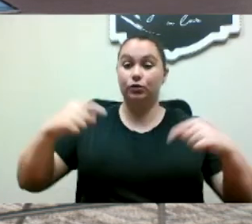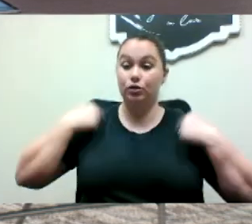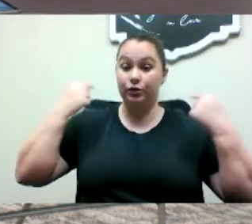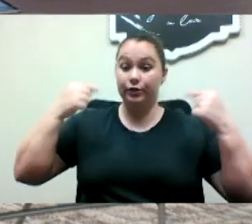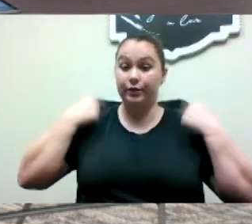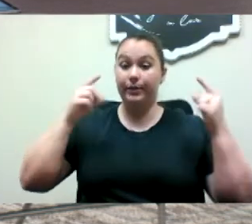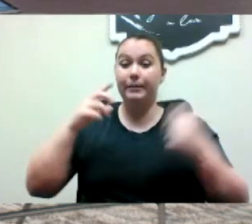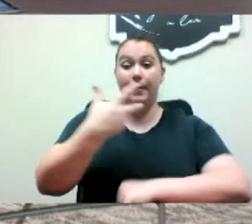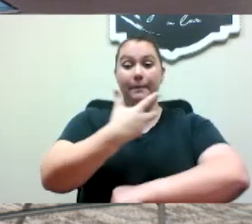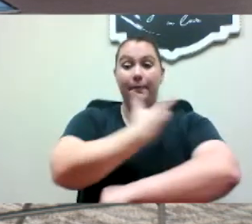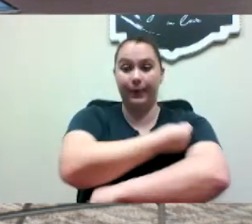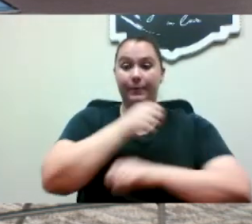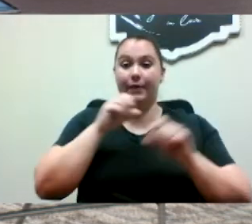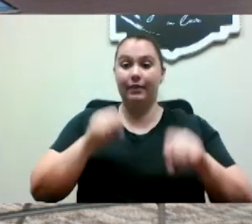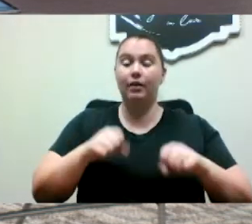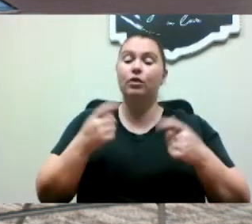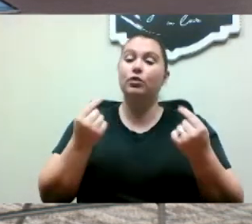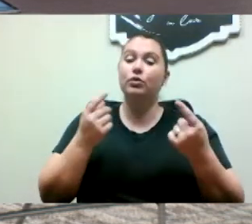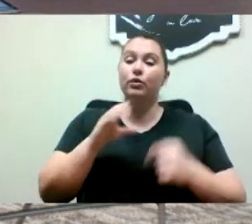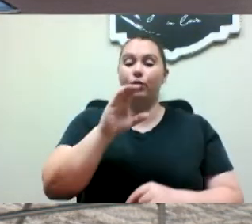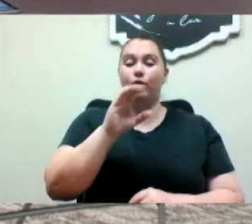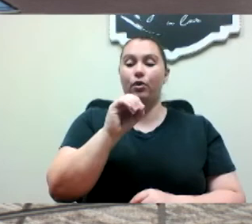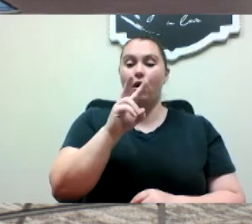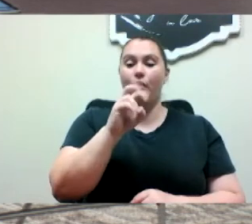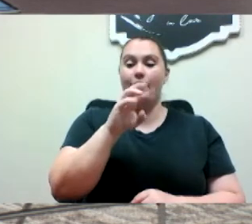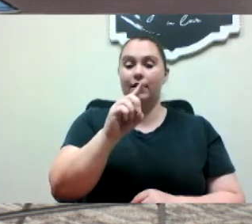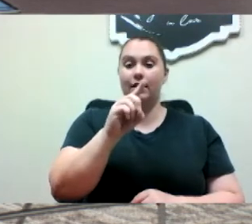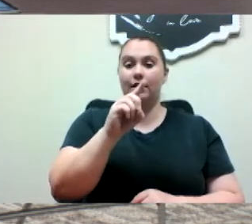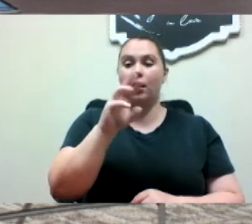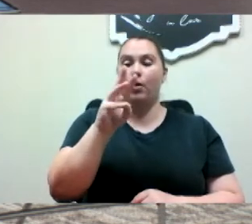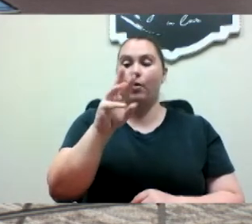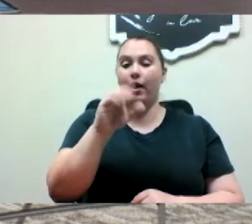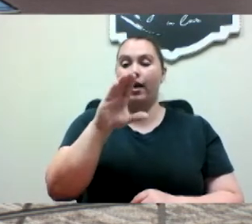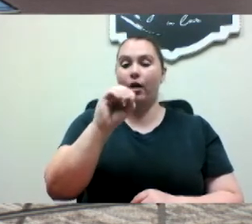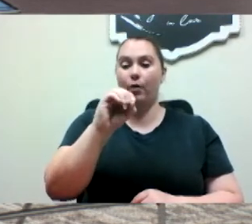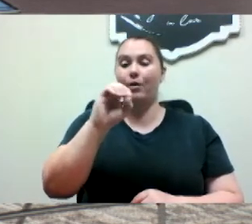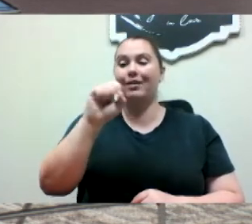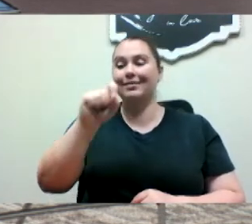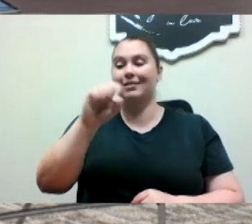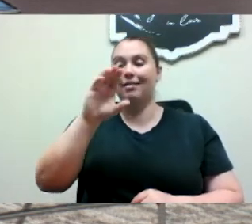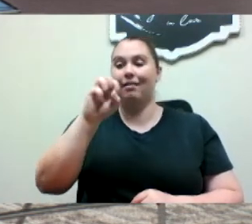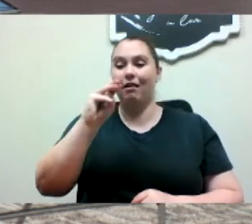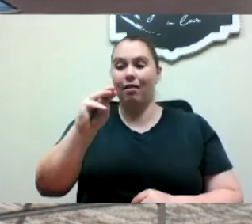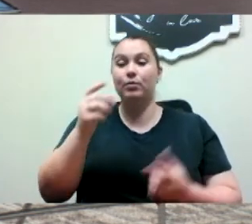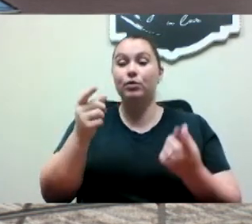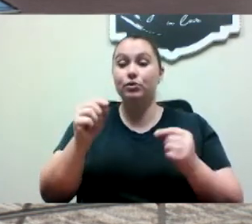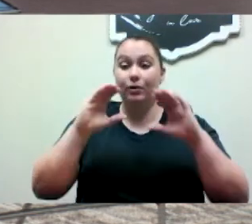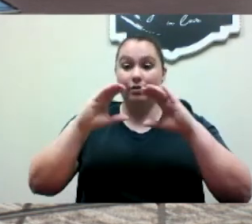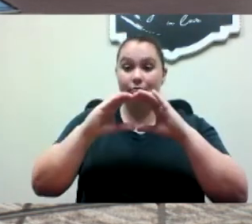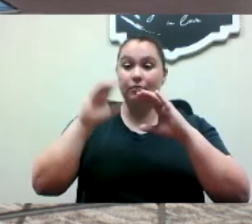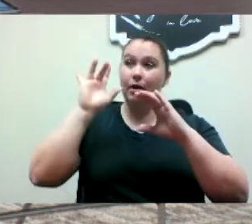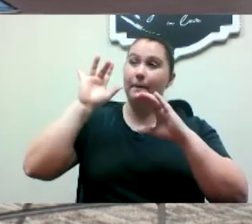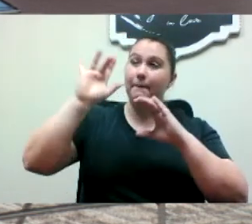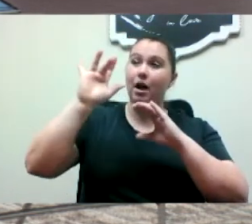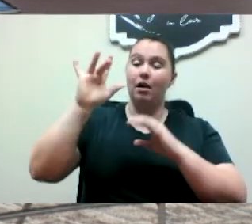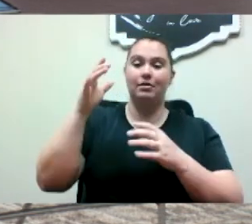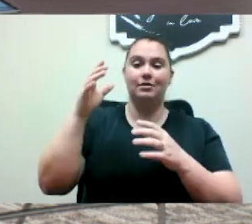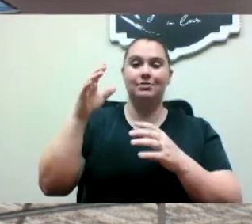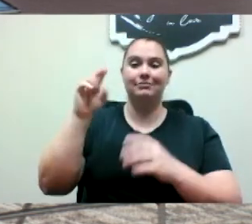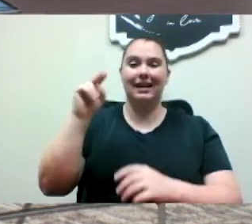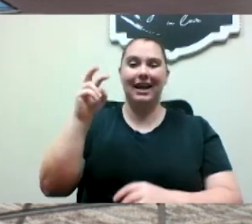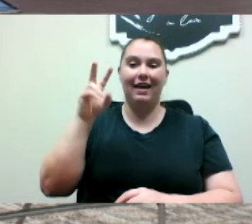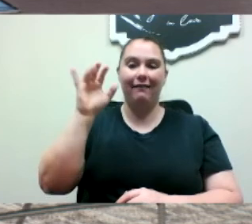for the clinics by visiting covidwaco.com and clicking on the round button that's kind of a navy blue and on